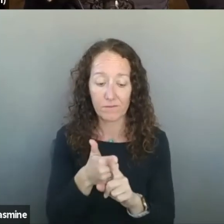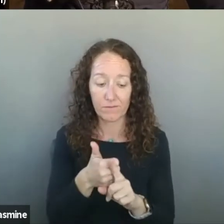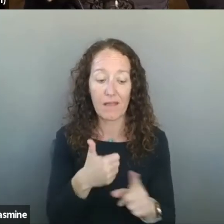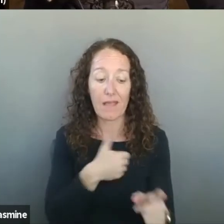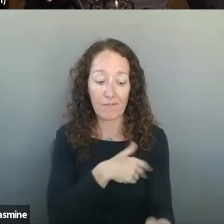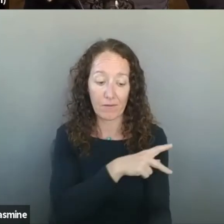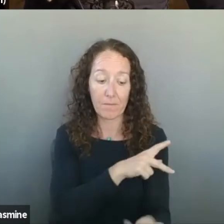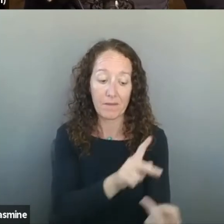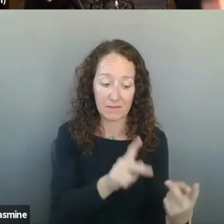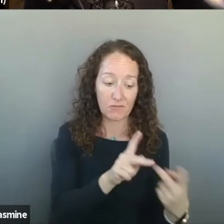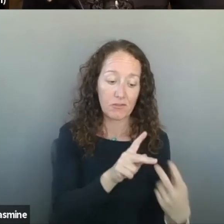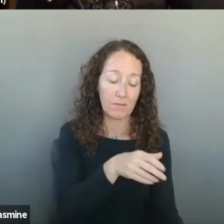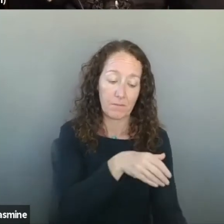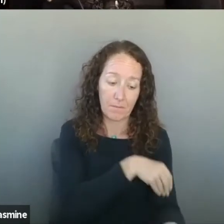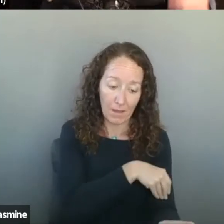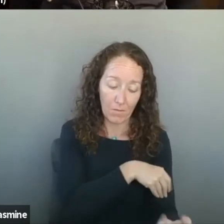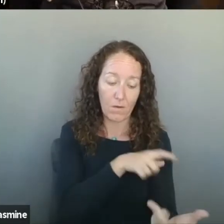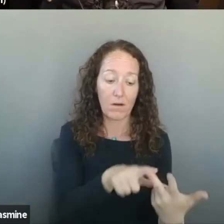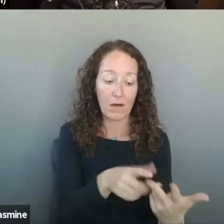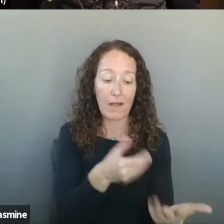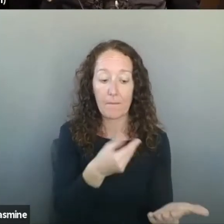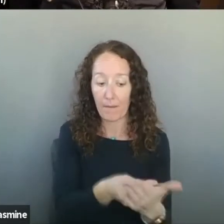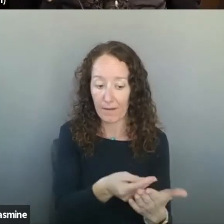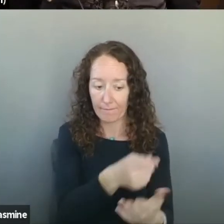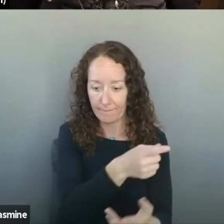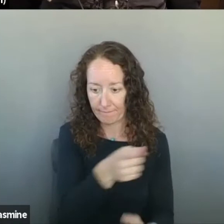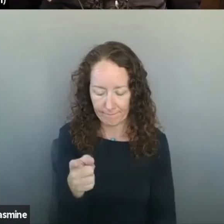power and money, all the